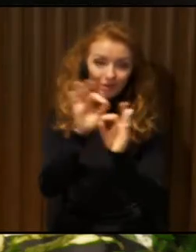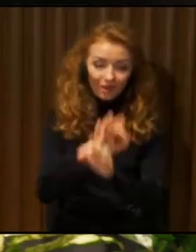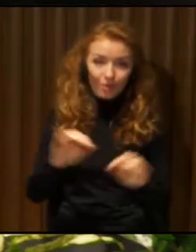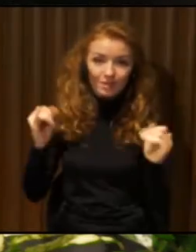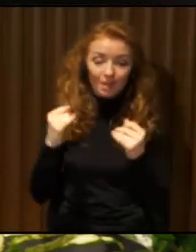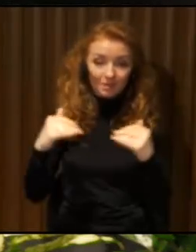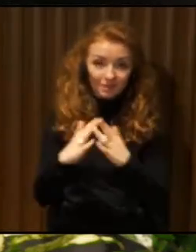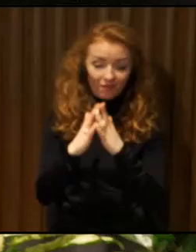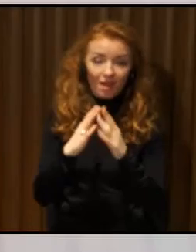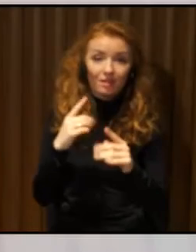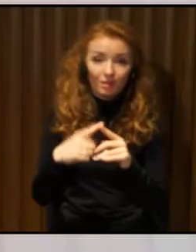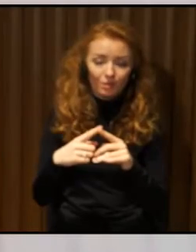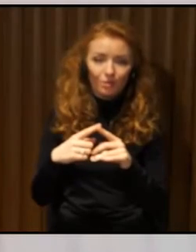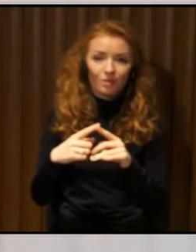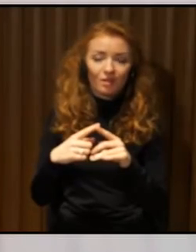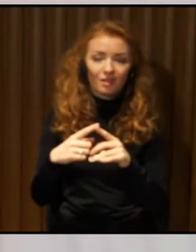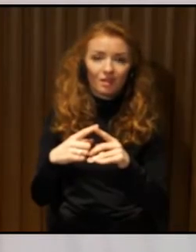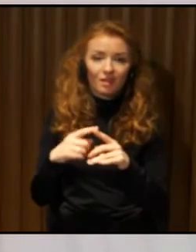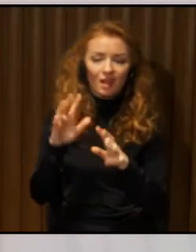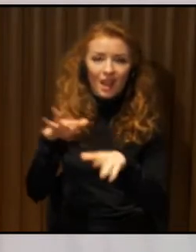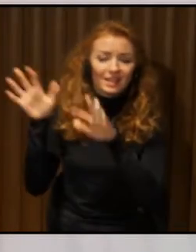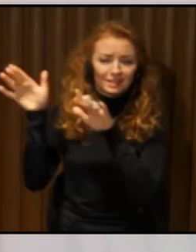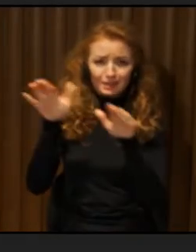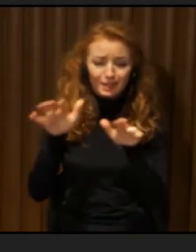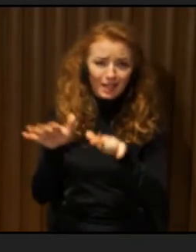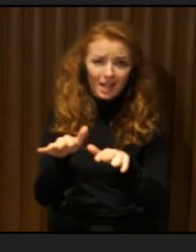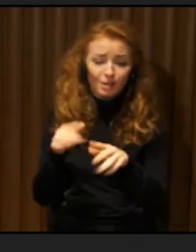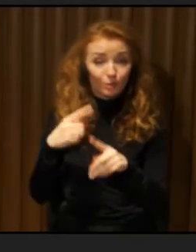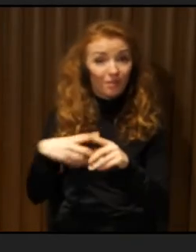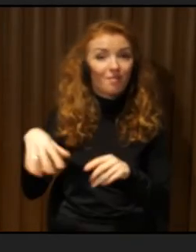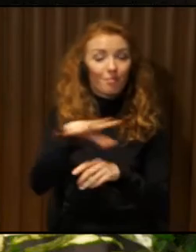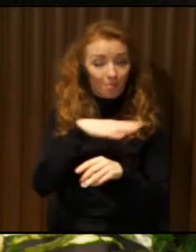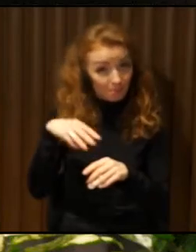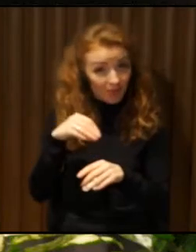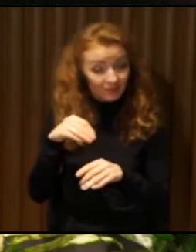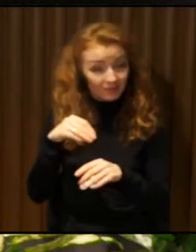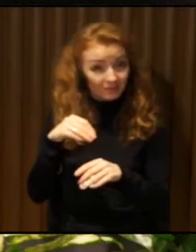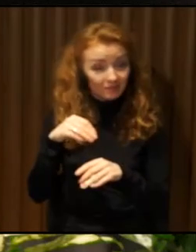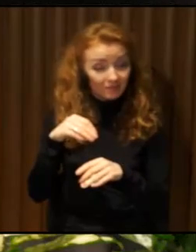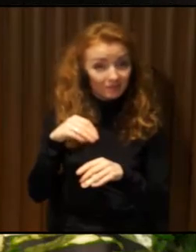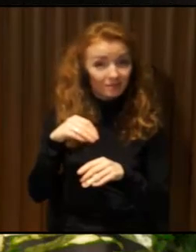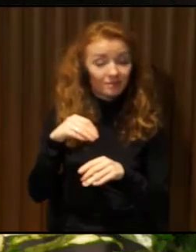day. Nevertheless, we will, by the way, beat you once more. In ice hockey, but this will be